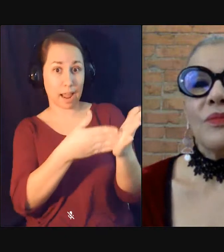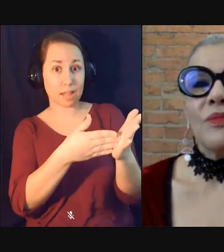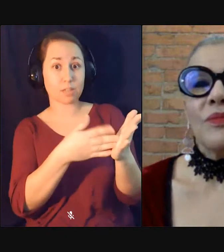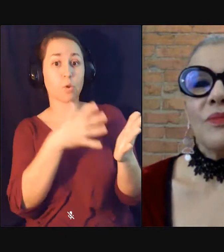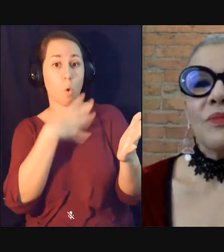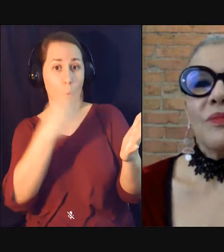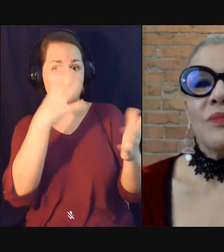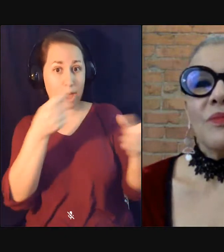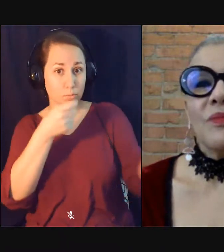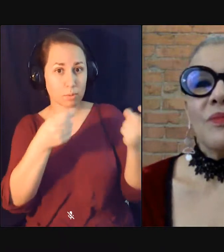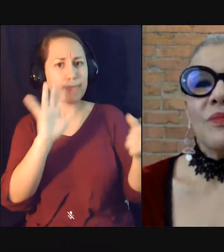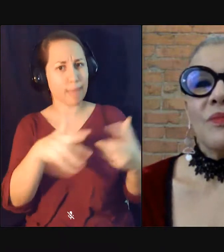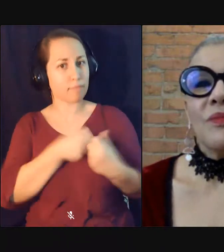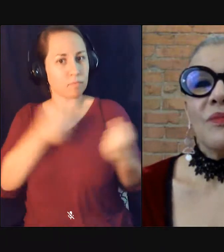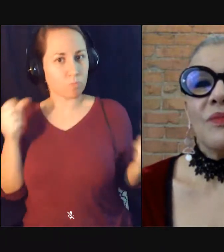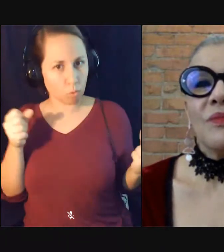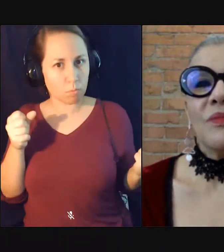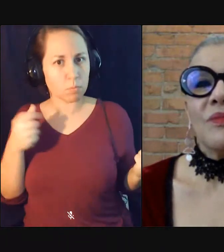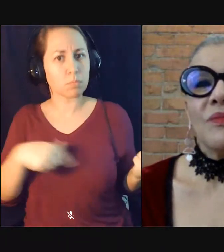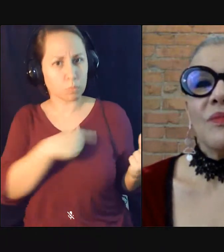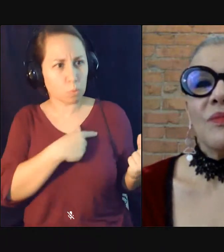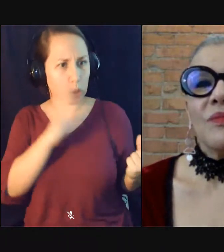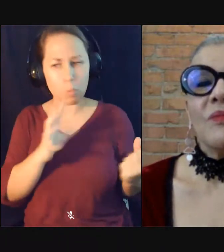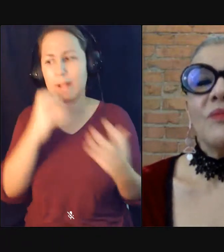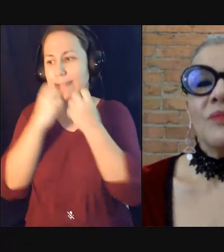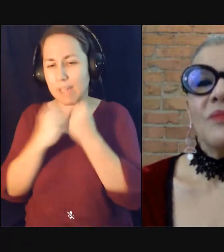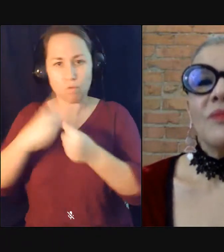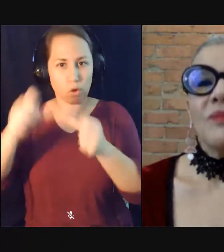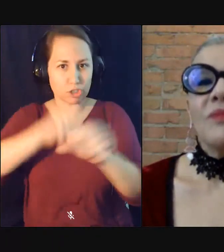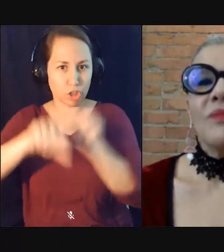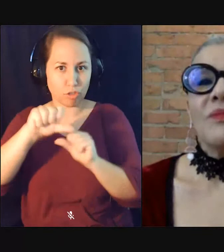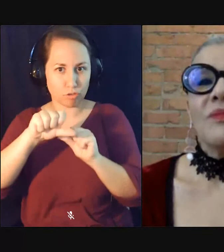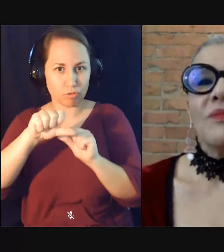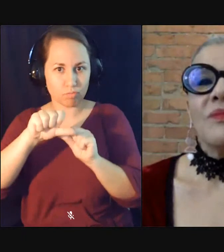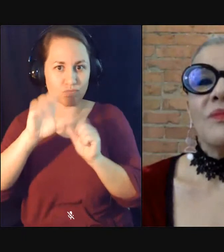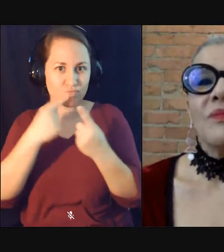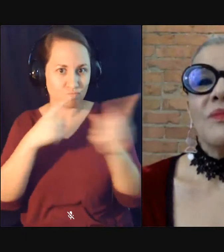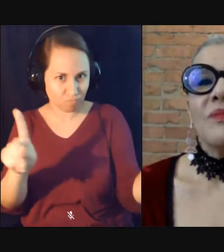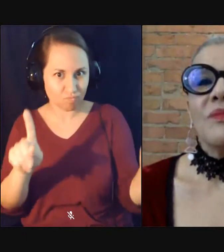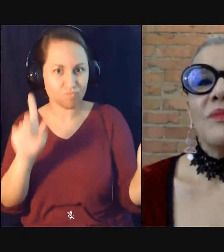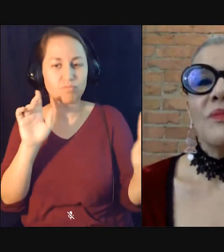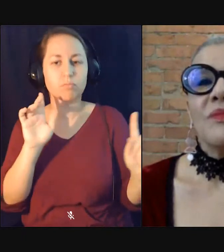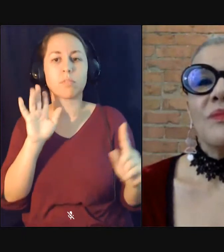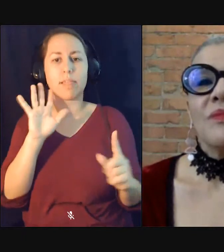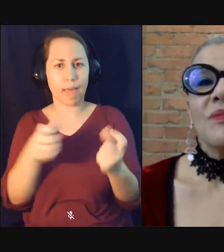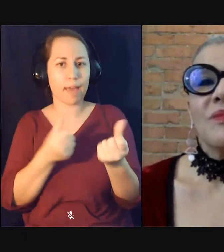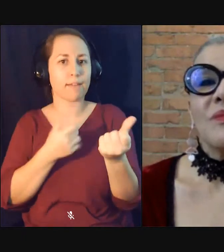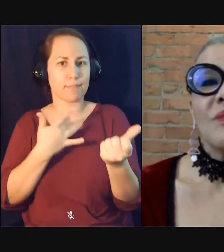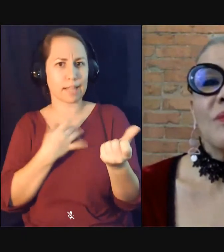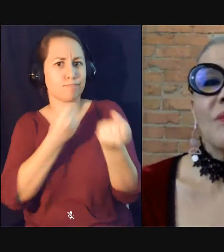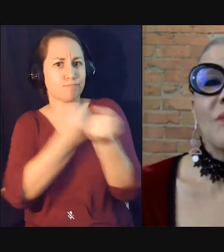that vulnerability, is that open declaration that we're going to care for one another. And is that solidarity in the face of